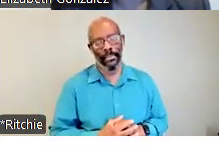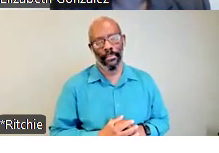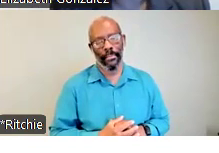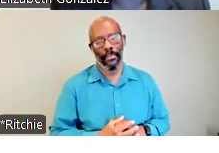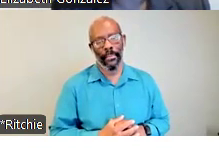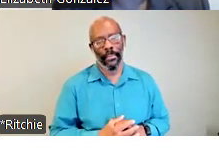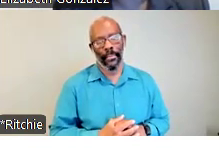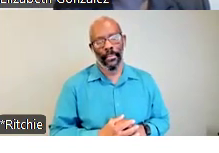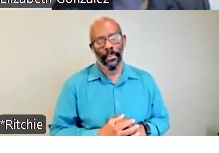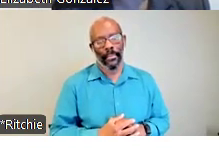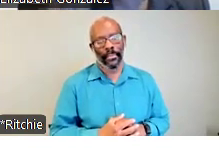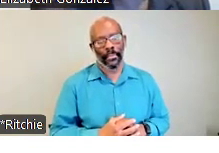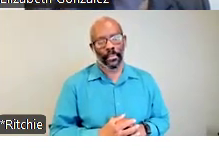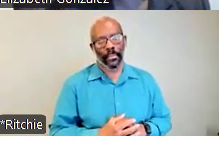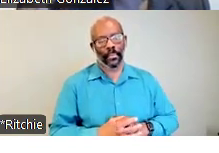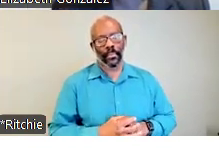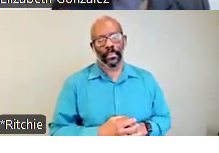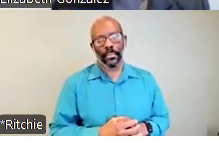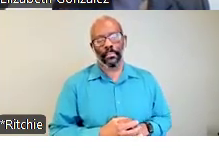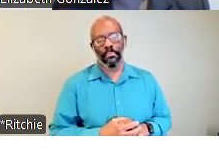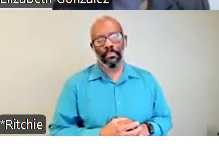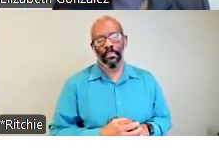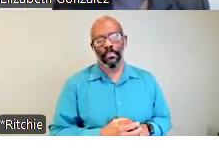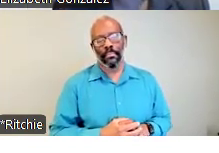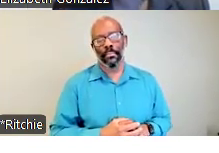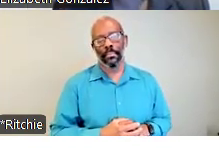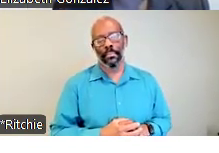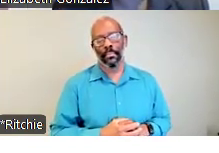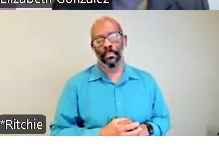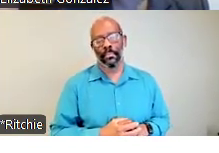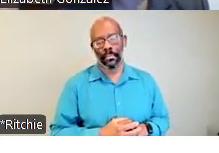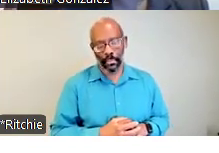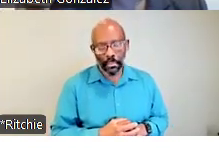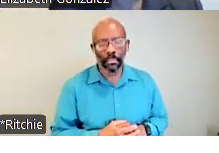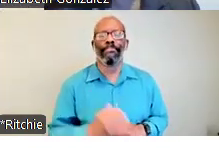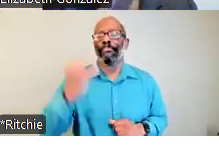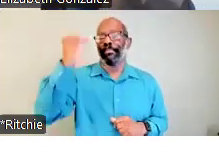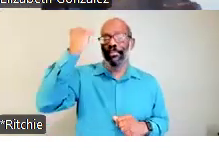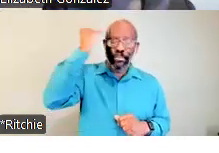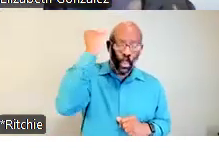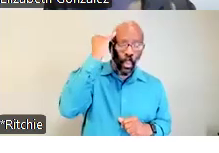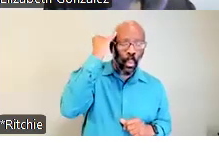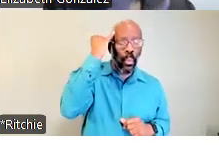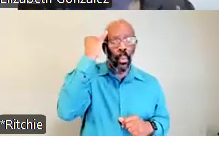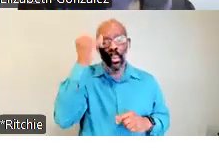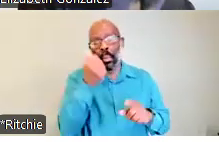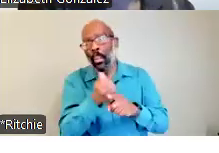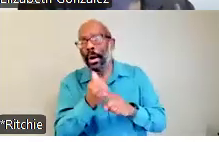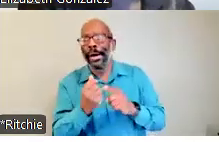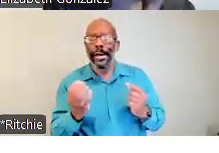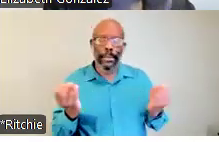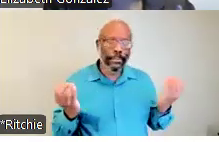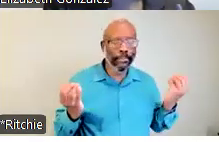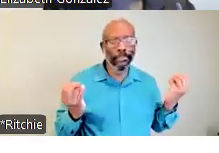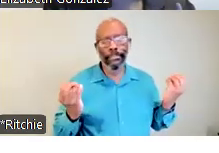So especially if you are looking to file a bankruptcy in order to be able to afford to find a new